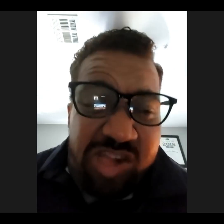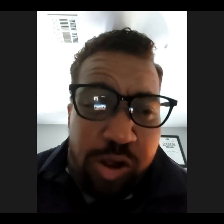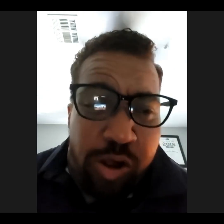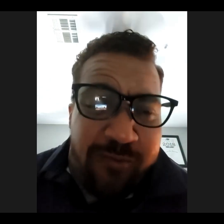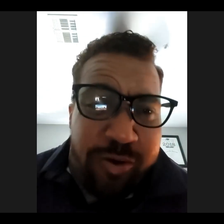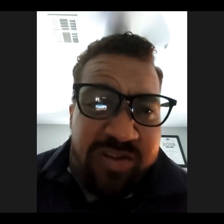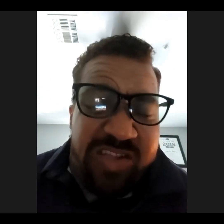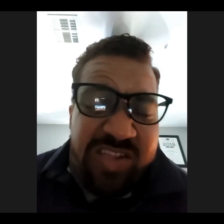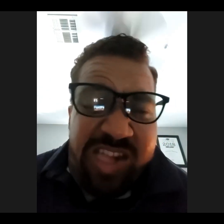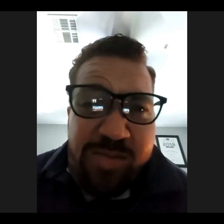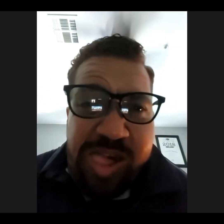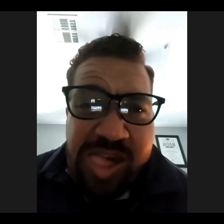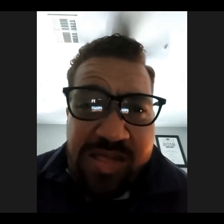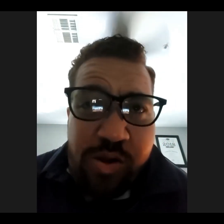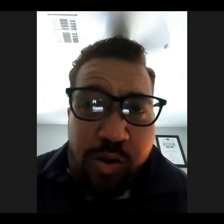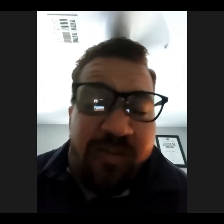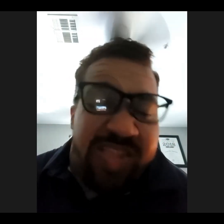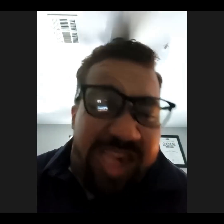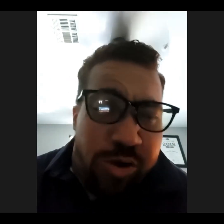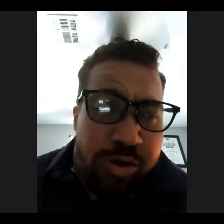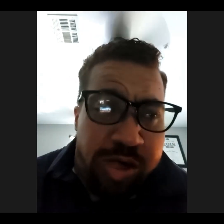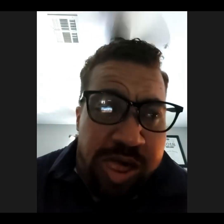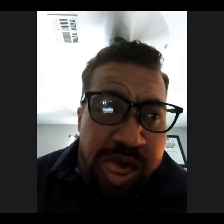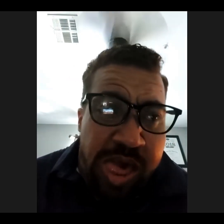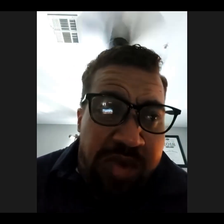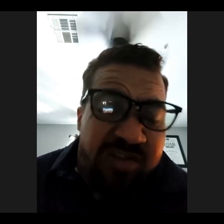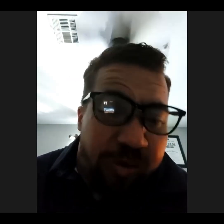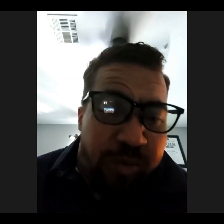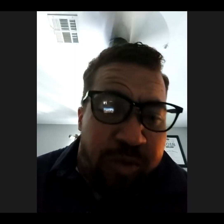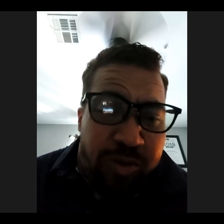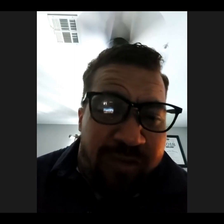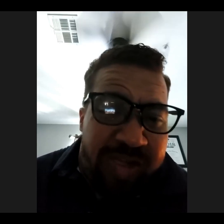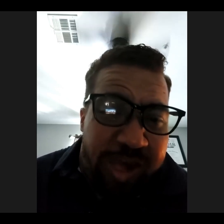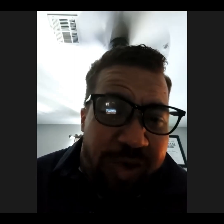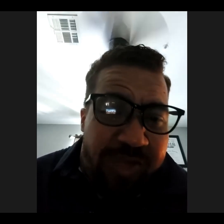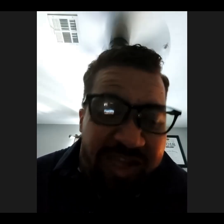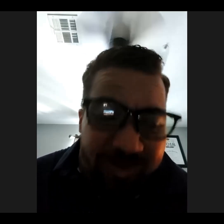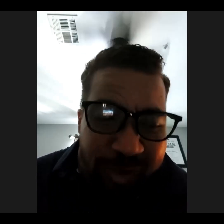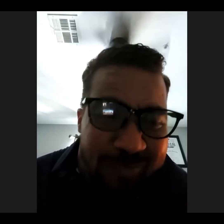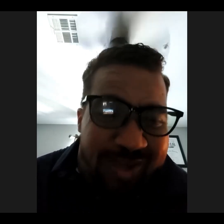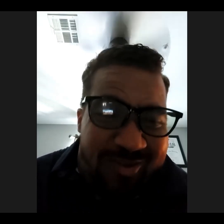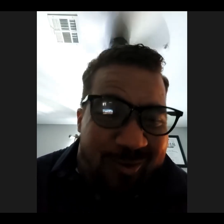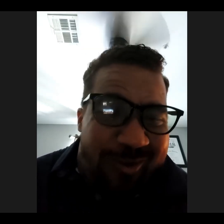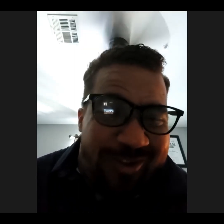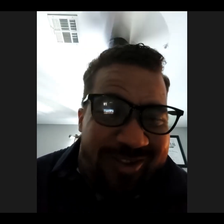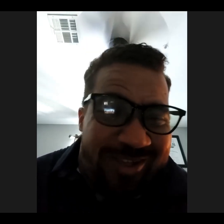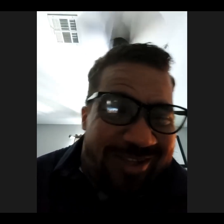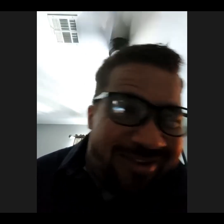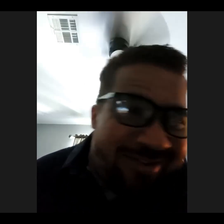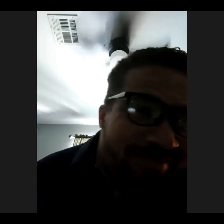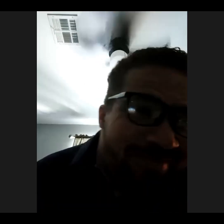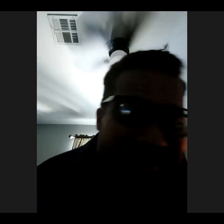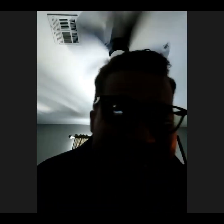And she offered to take me in over there. So I went over there, and that's where I met George,